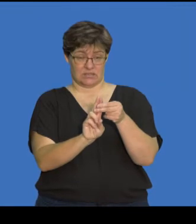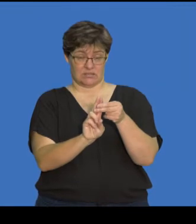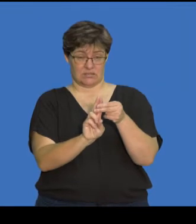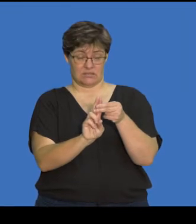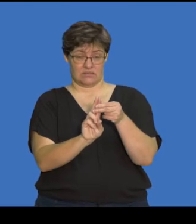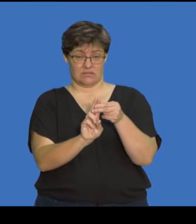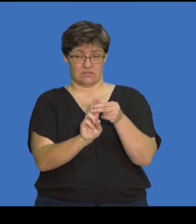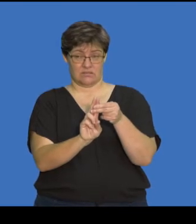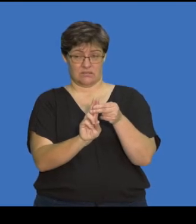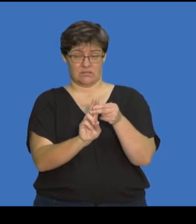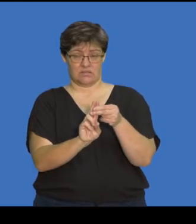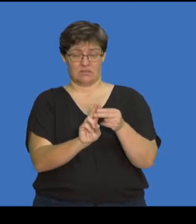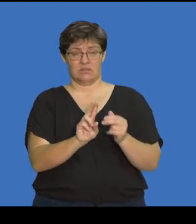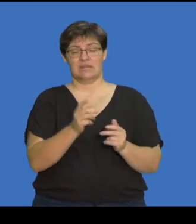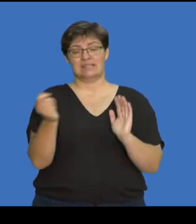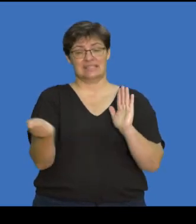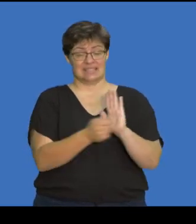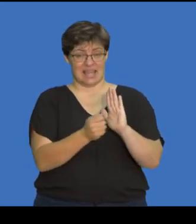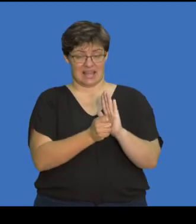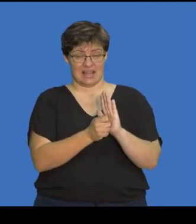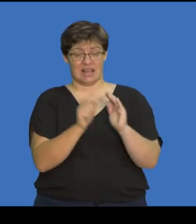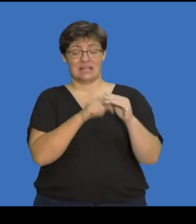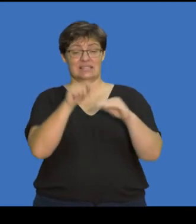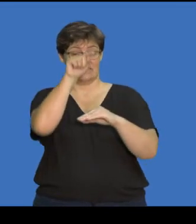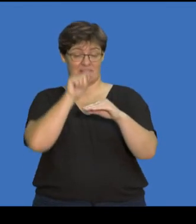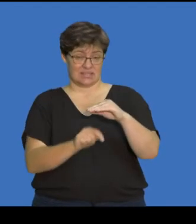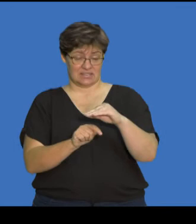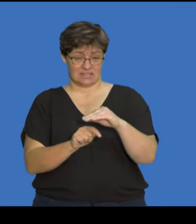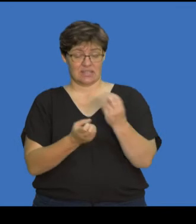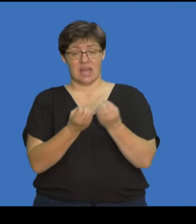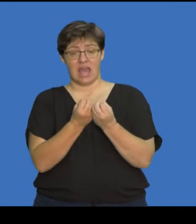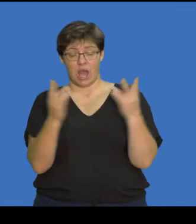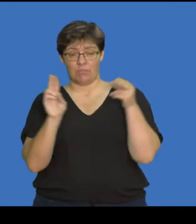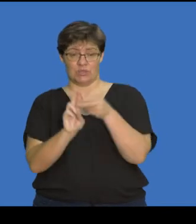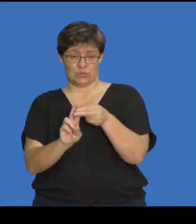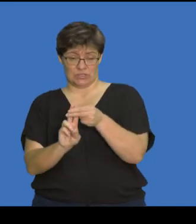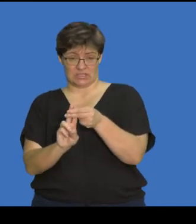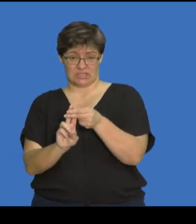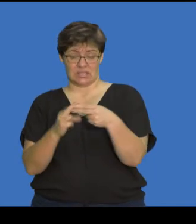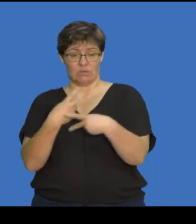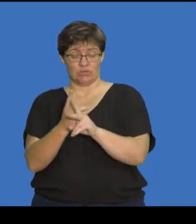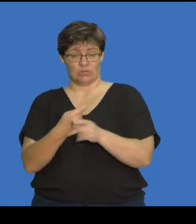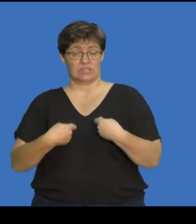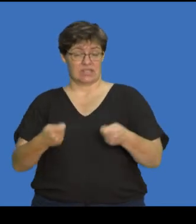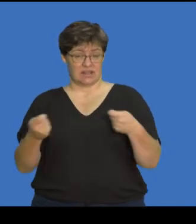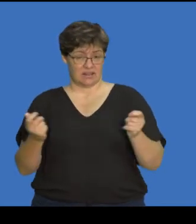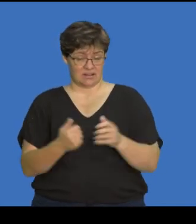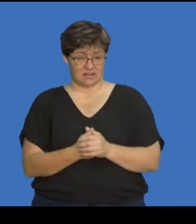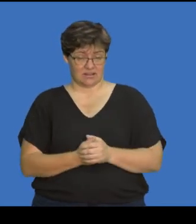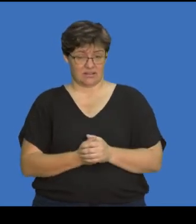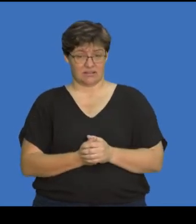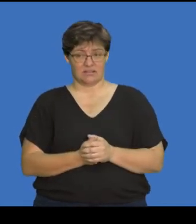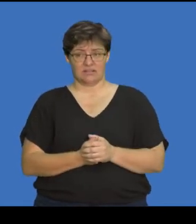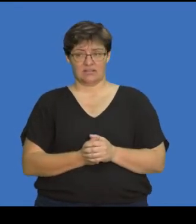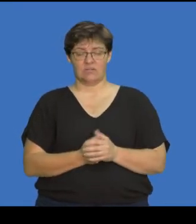your sales divided by the number of units that you produced and sold, and obviously